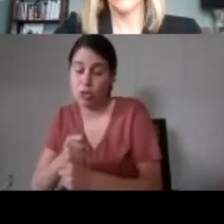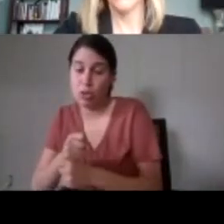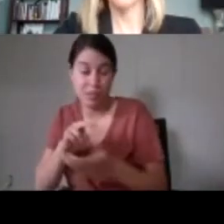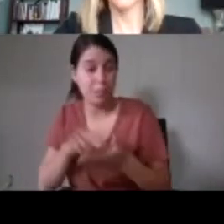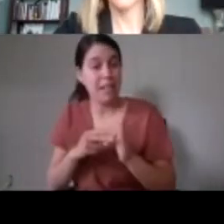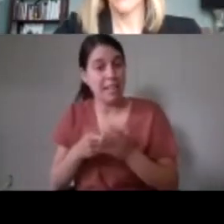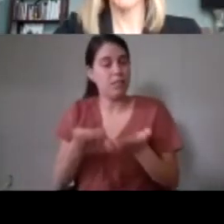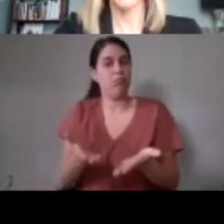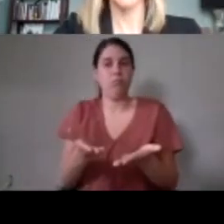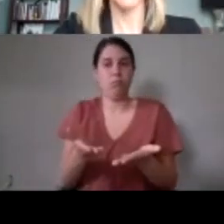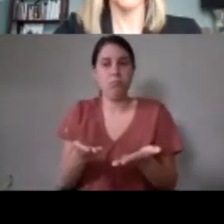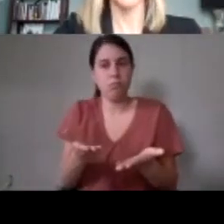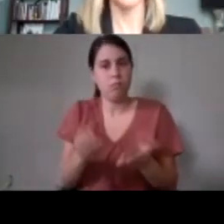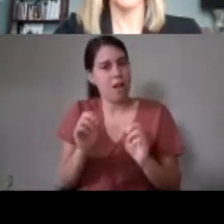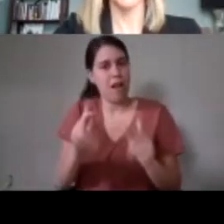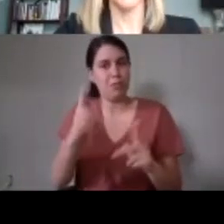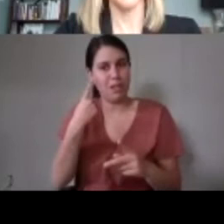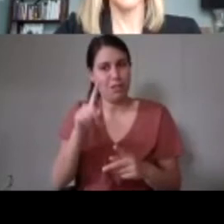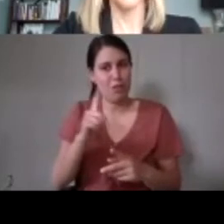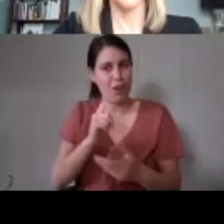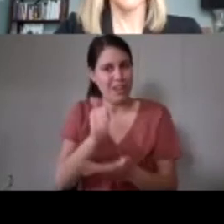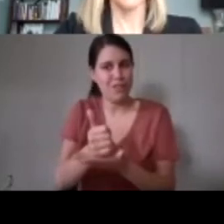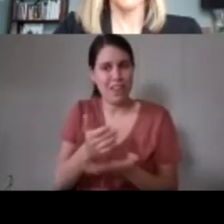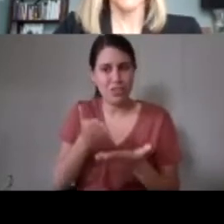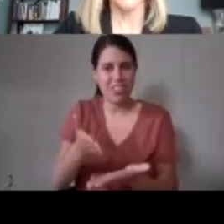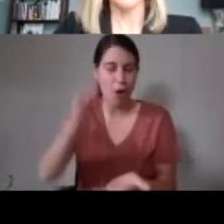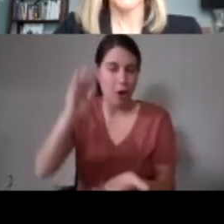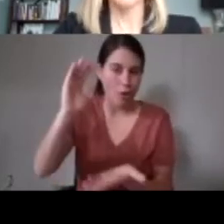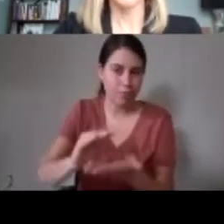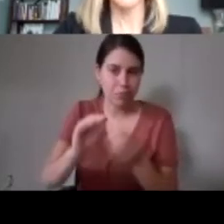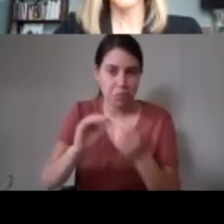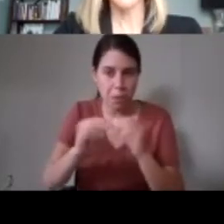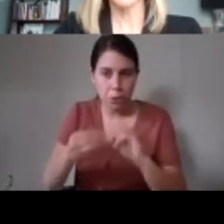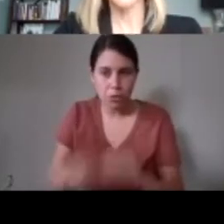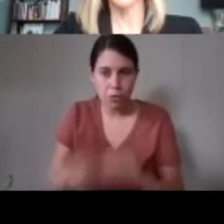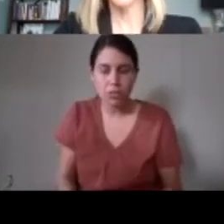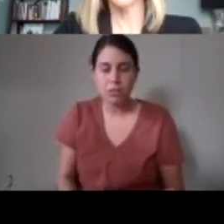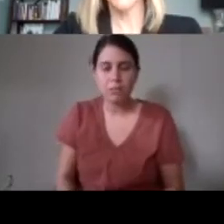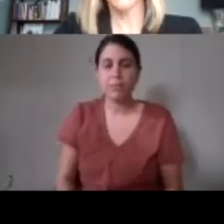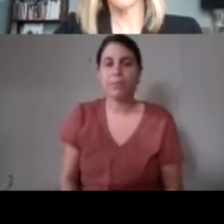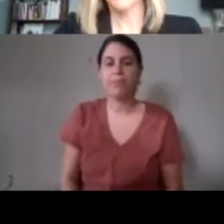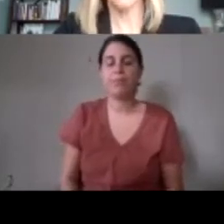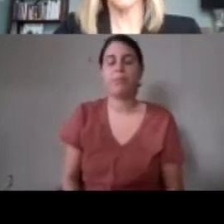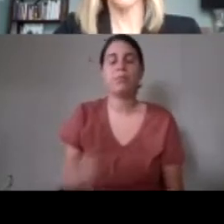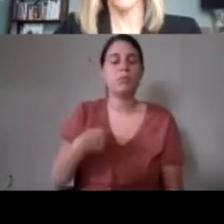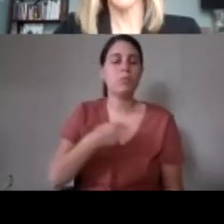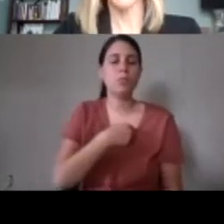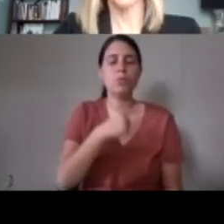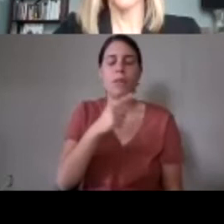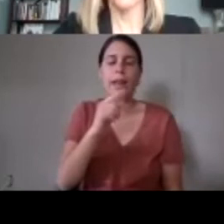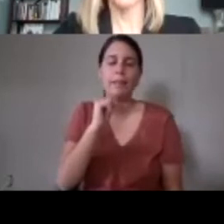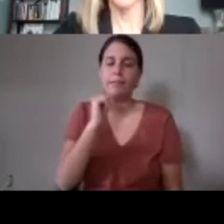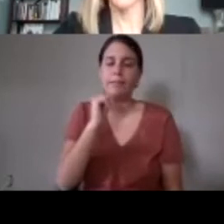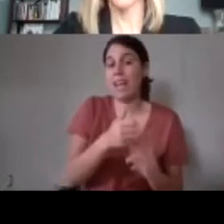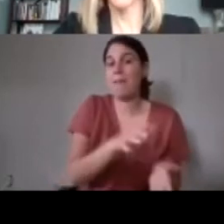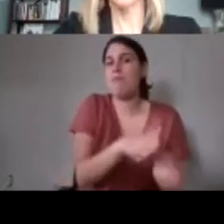certainly opportunity for intervention there. But we did not see that suicide mortality rates